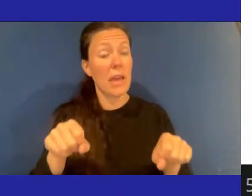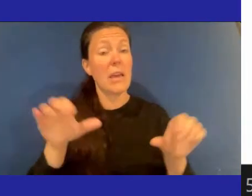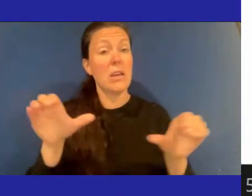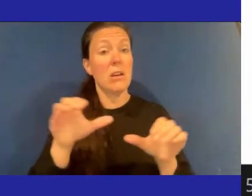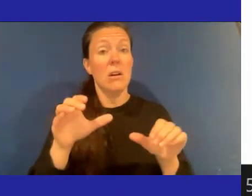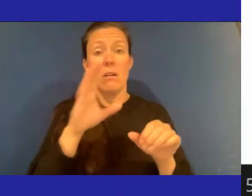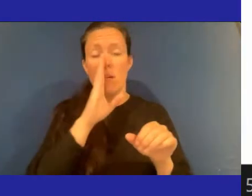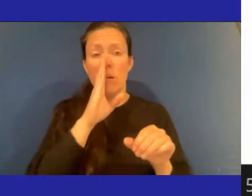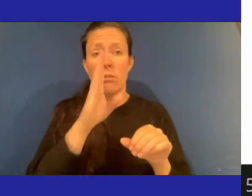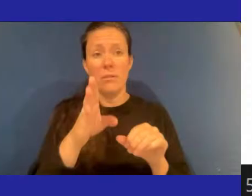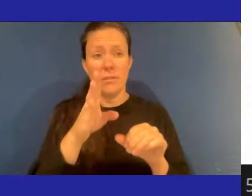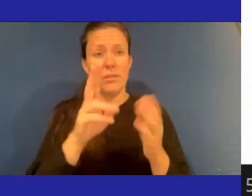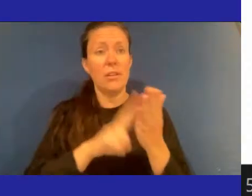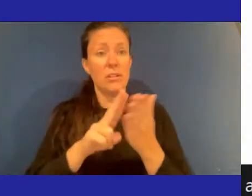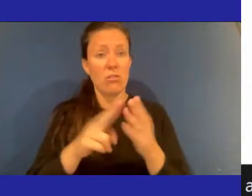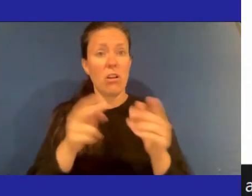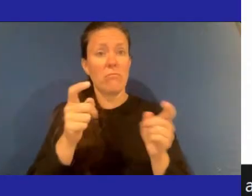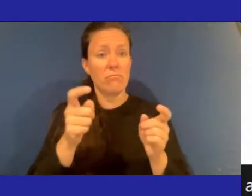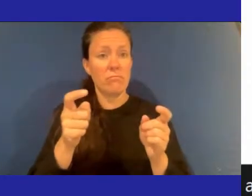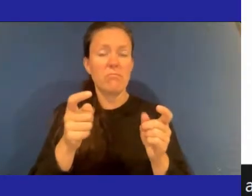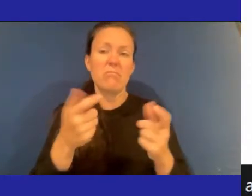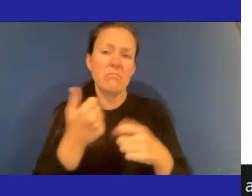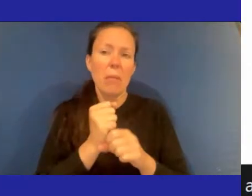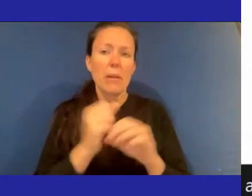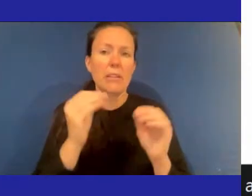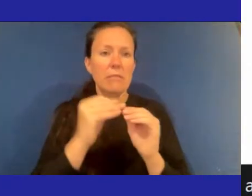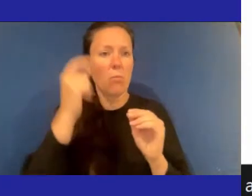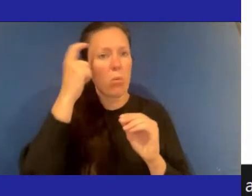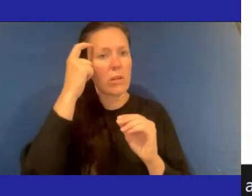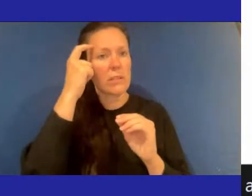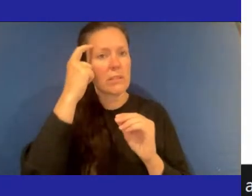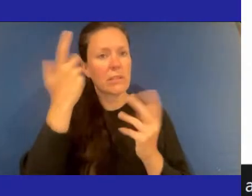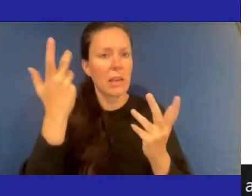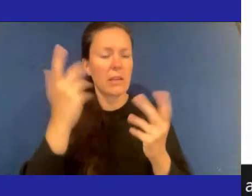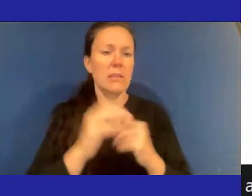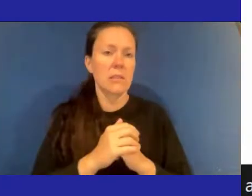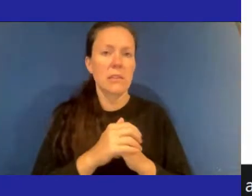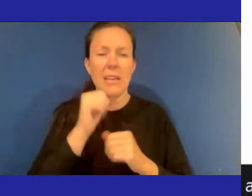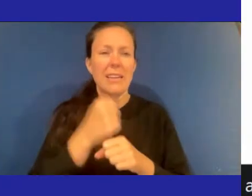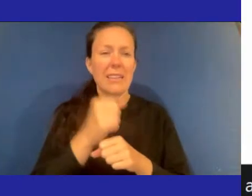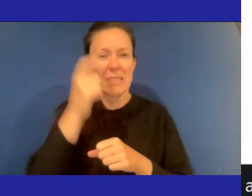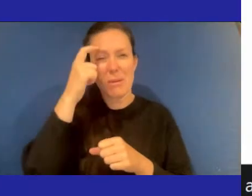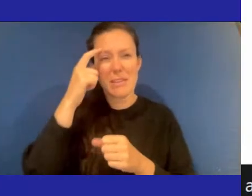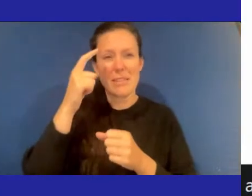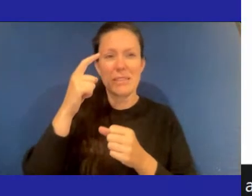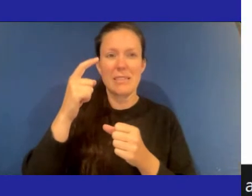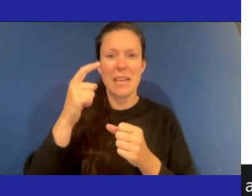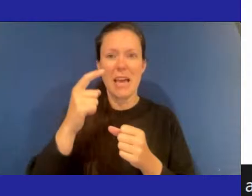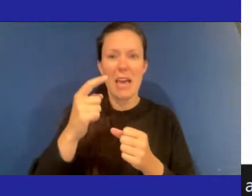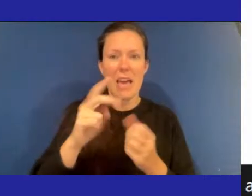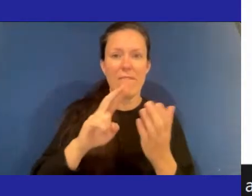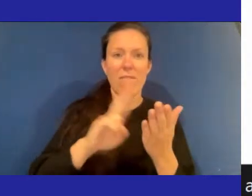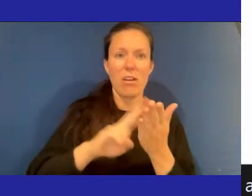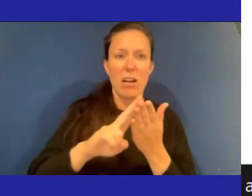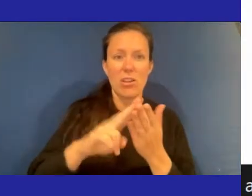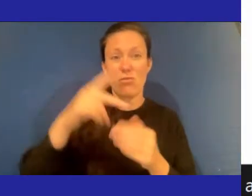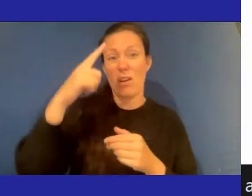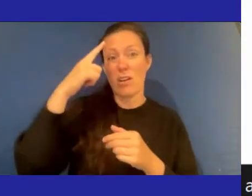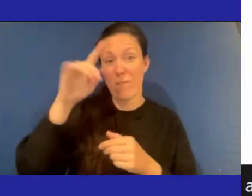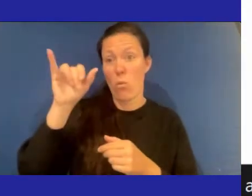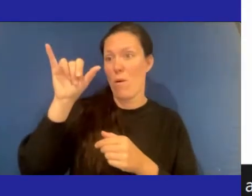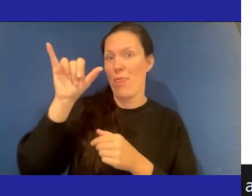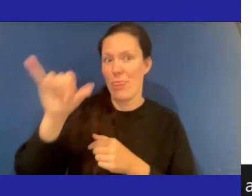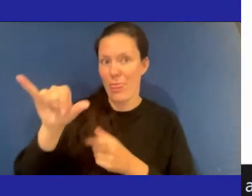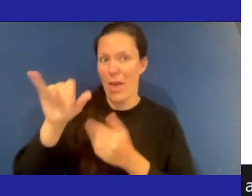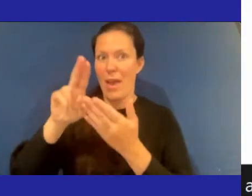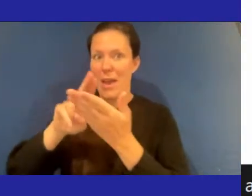it makes more sense it's not really sensible to contract, which is what it means for